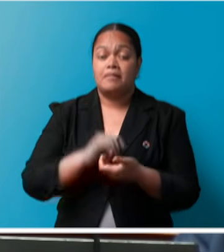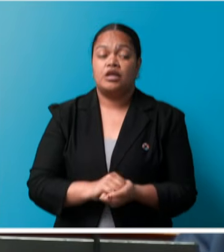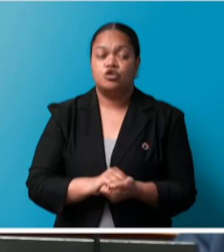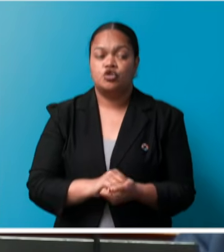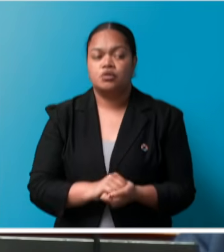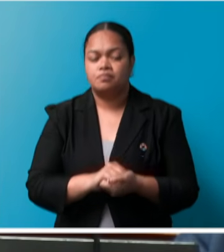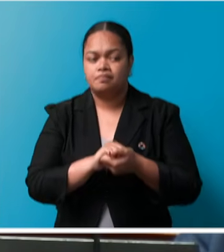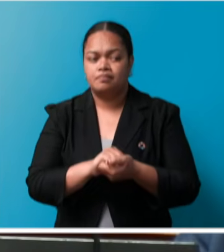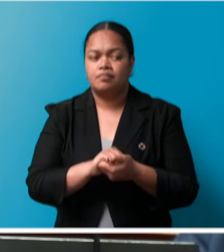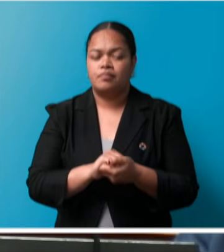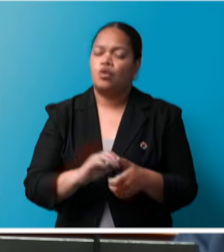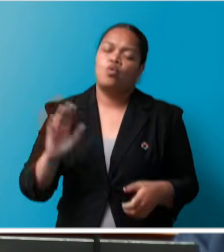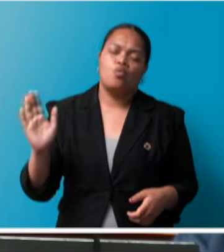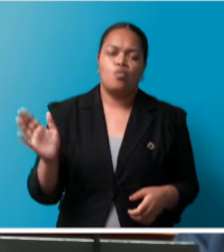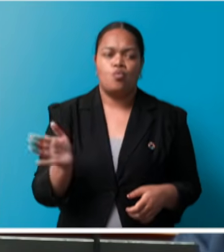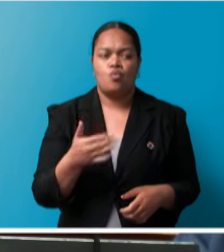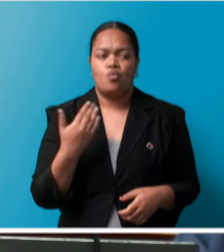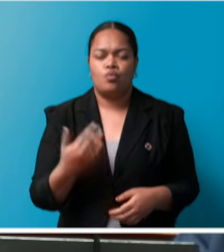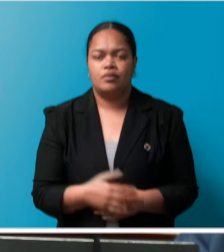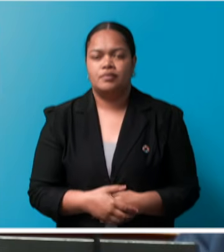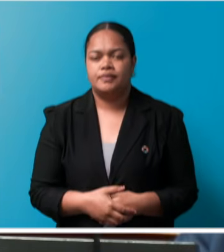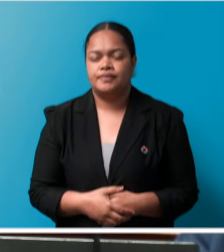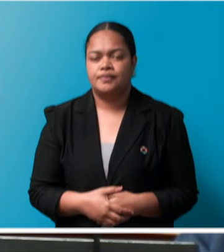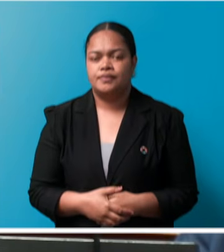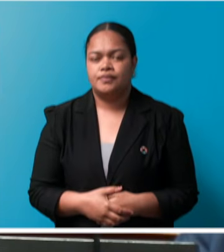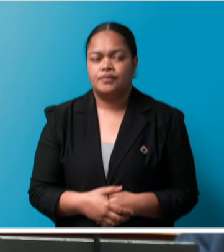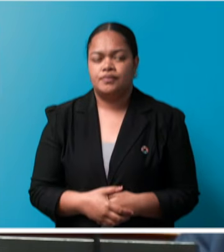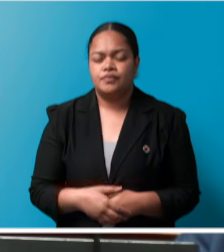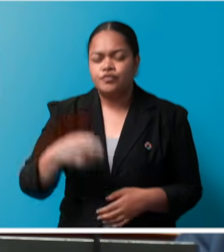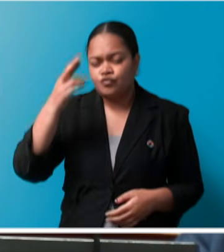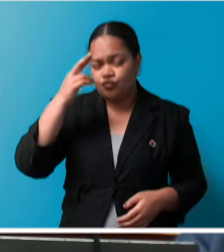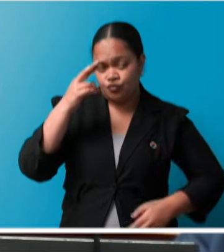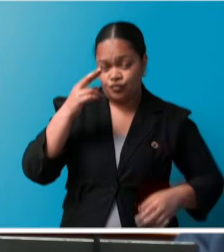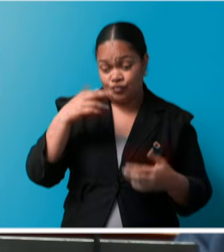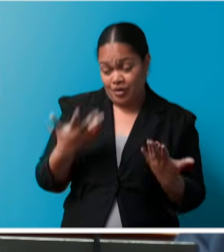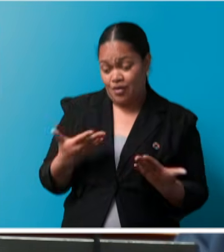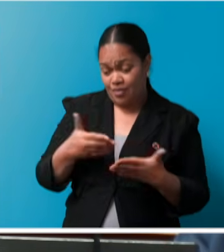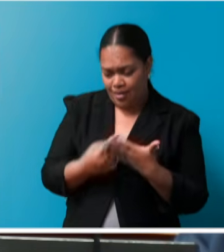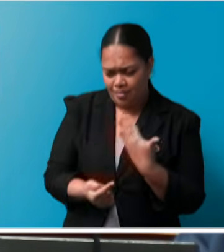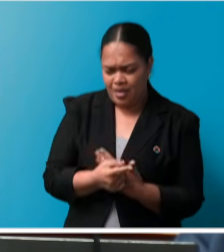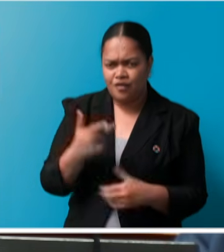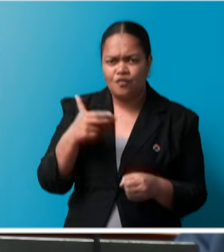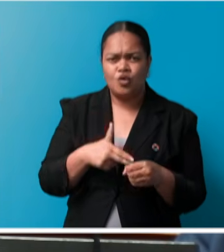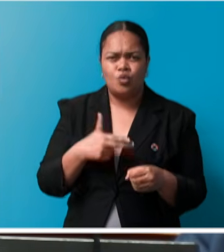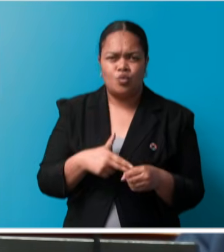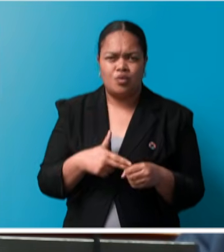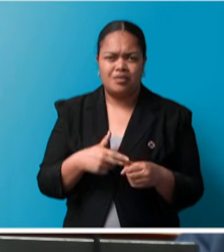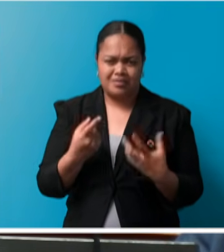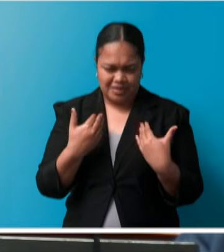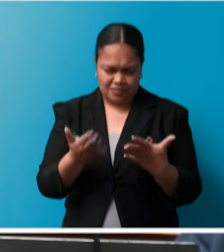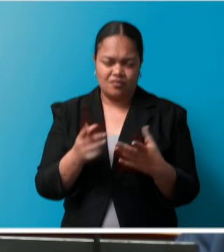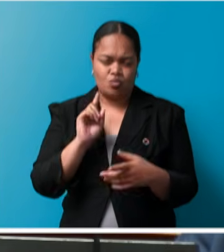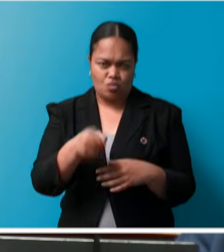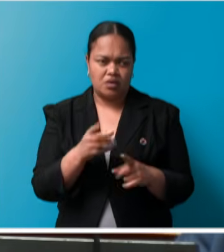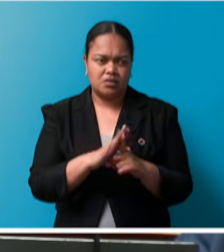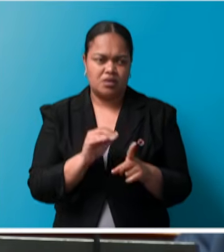across all our portfolios. The recent fuel supply chain provided a clear example of